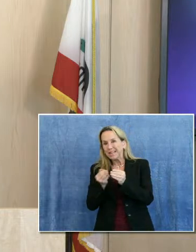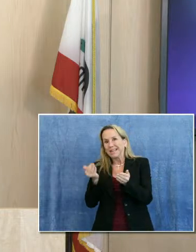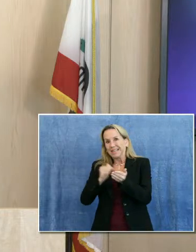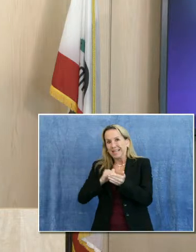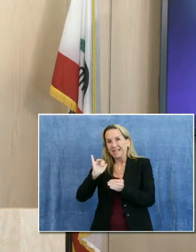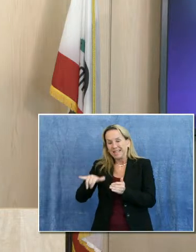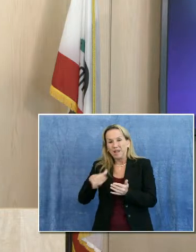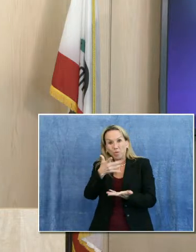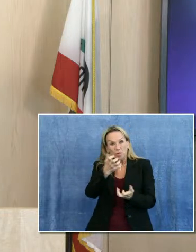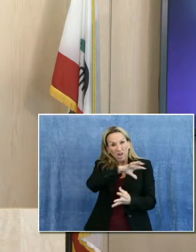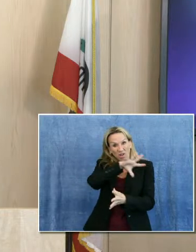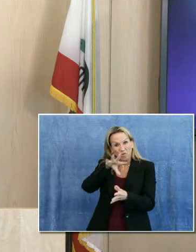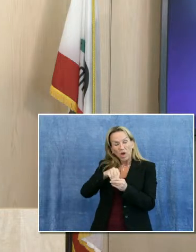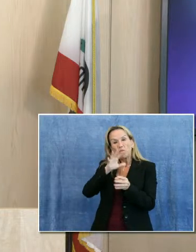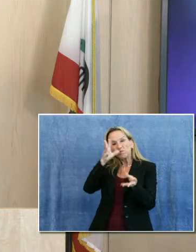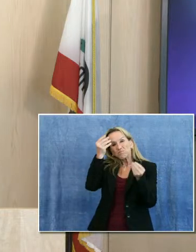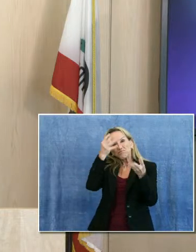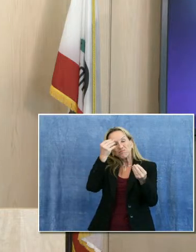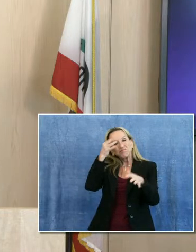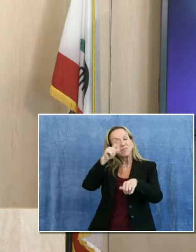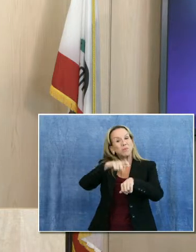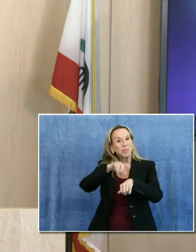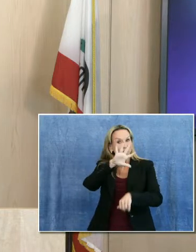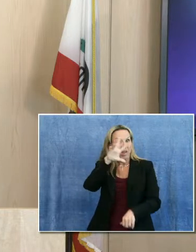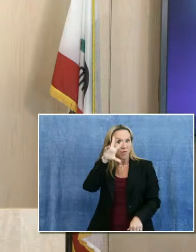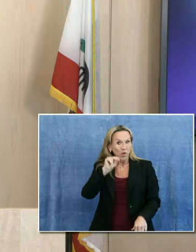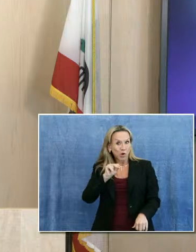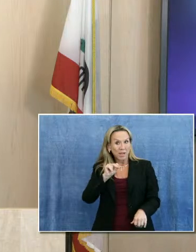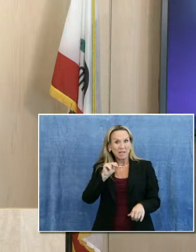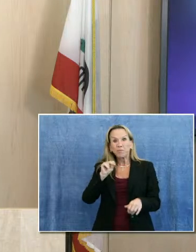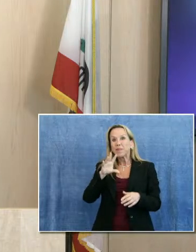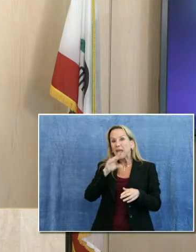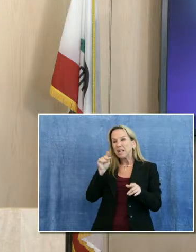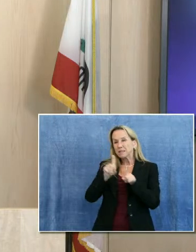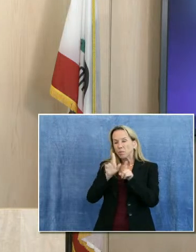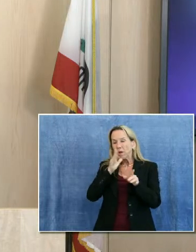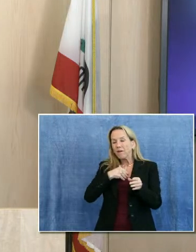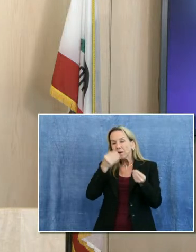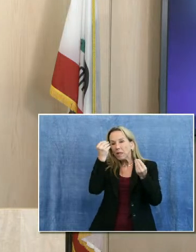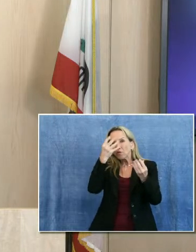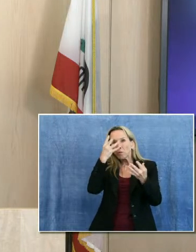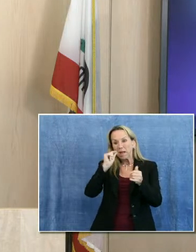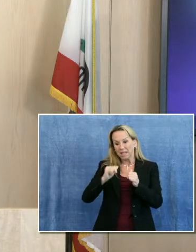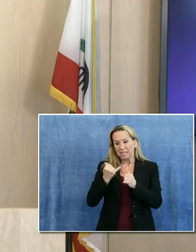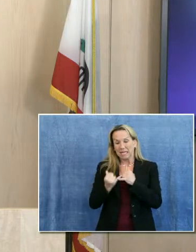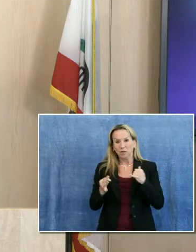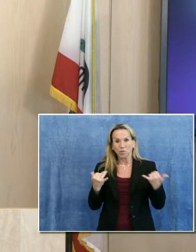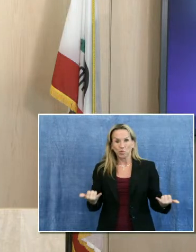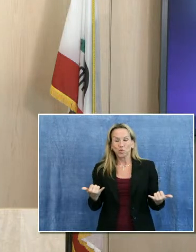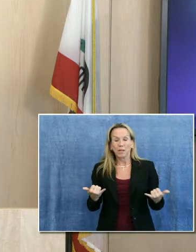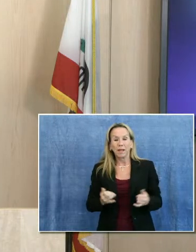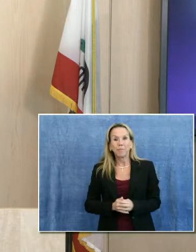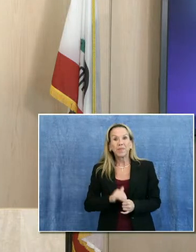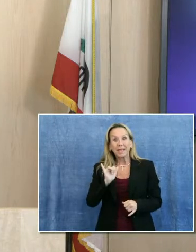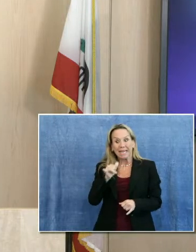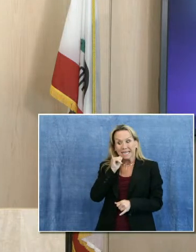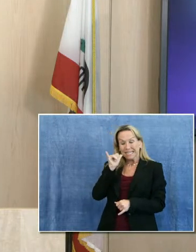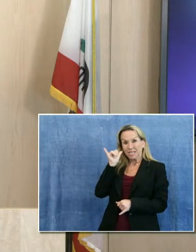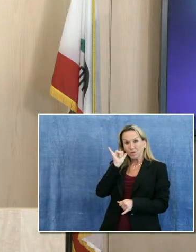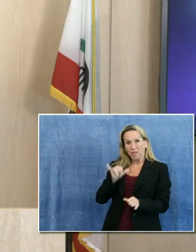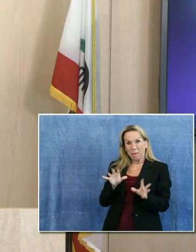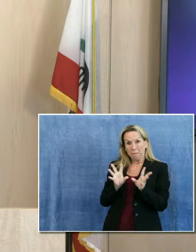get involved at the conclusion of our media briefing today. Because of that session